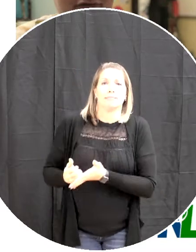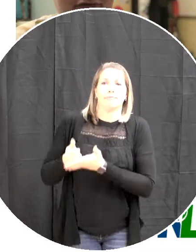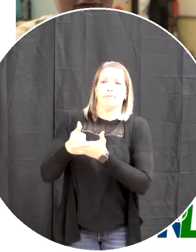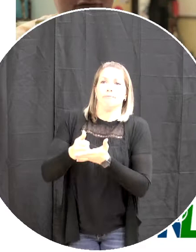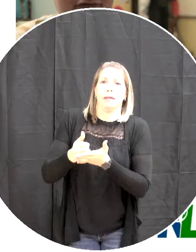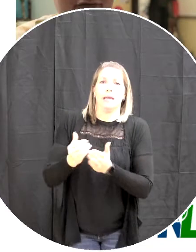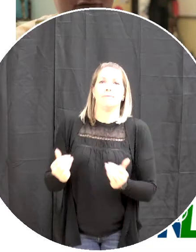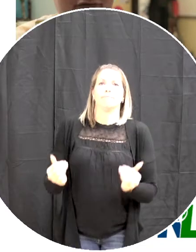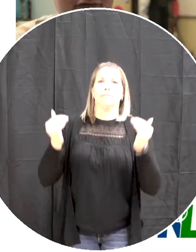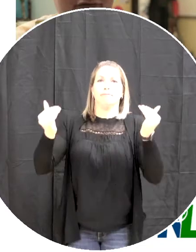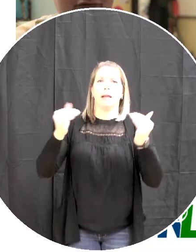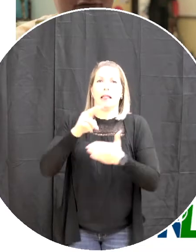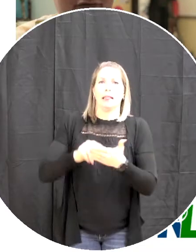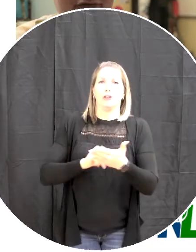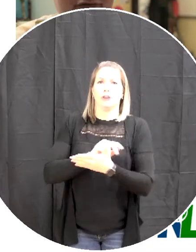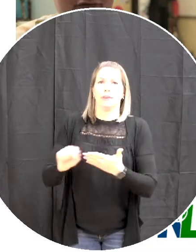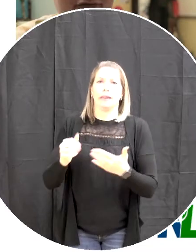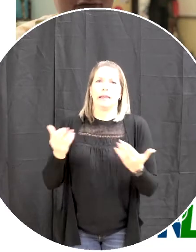province.